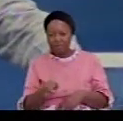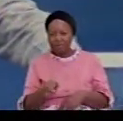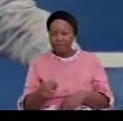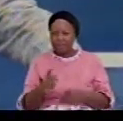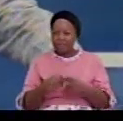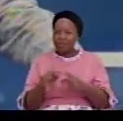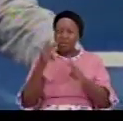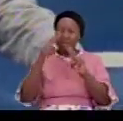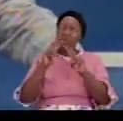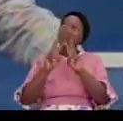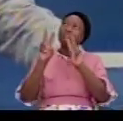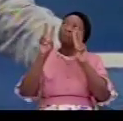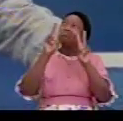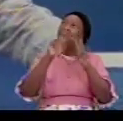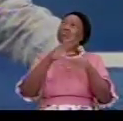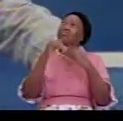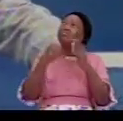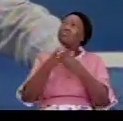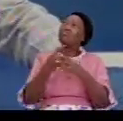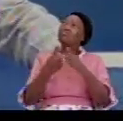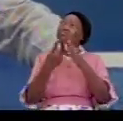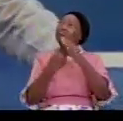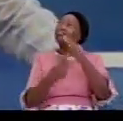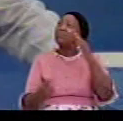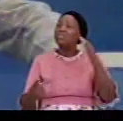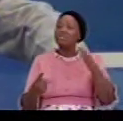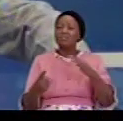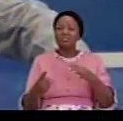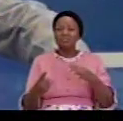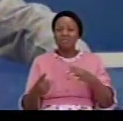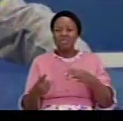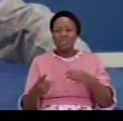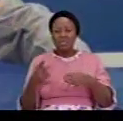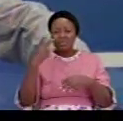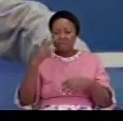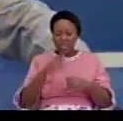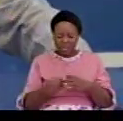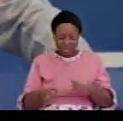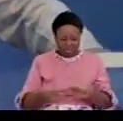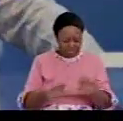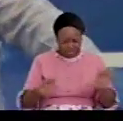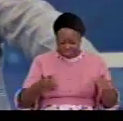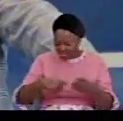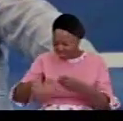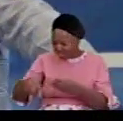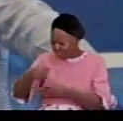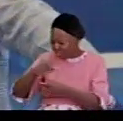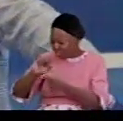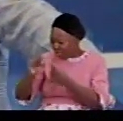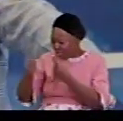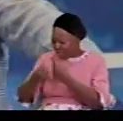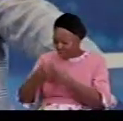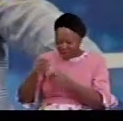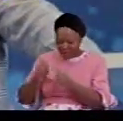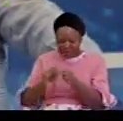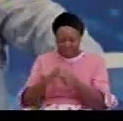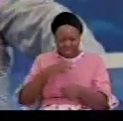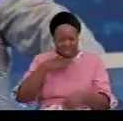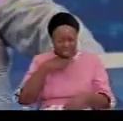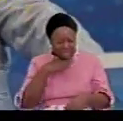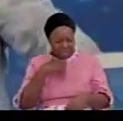at the roof is leaking. If you look at the surrounding, all the surroundings, they're